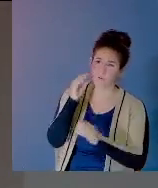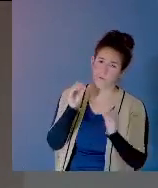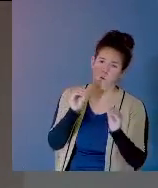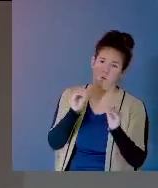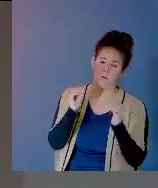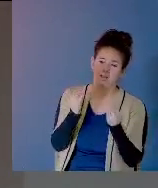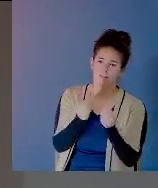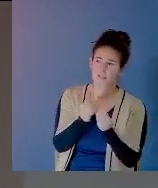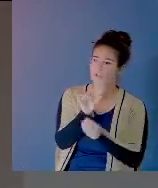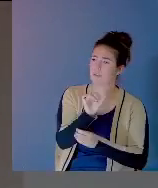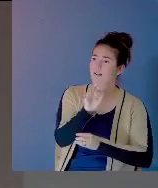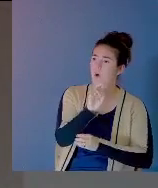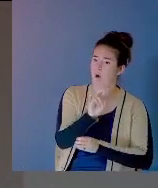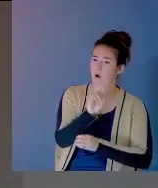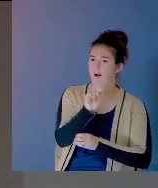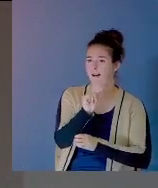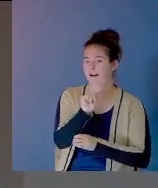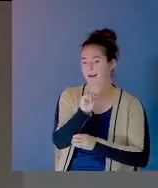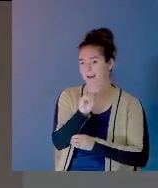and